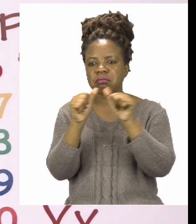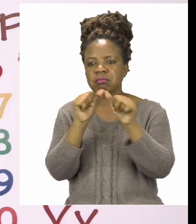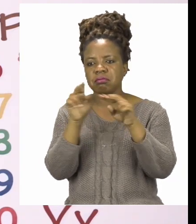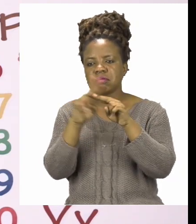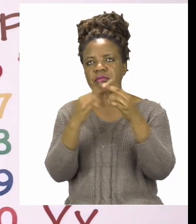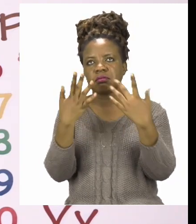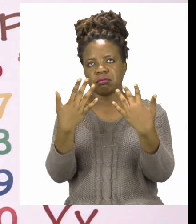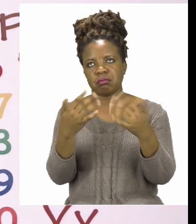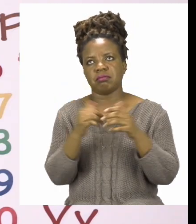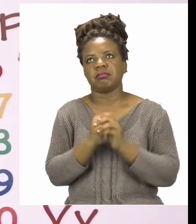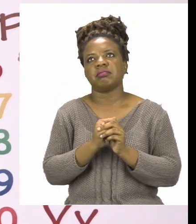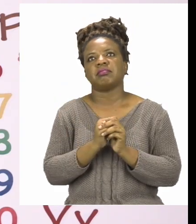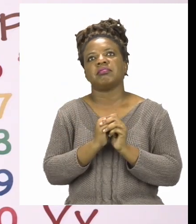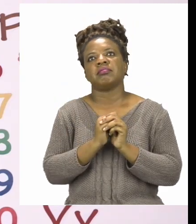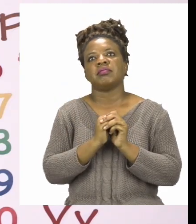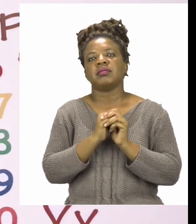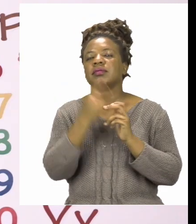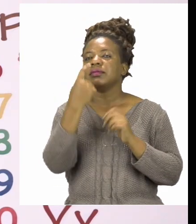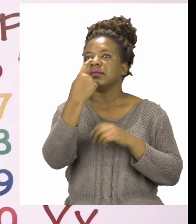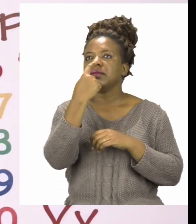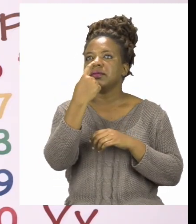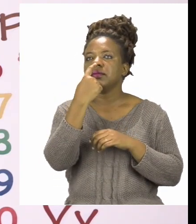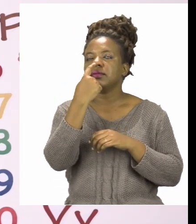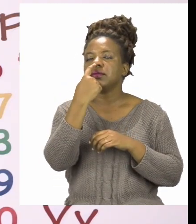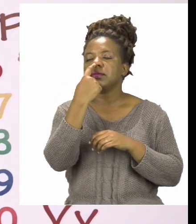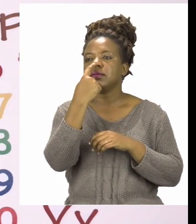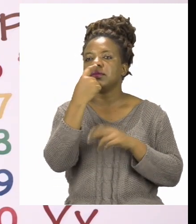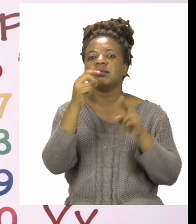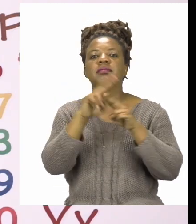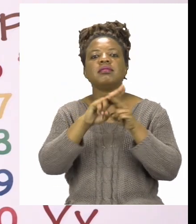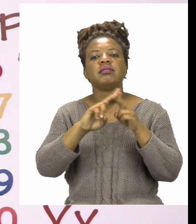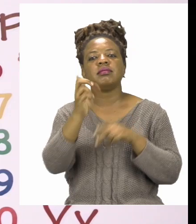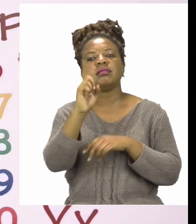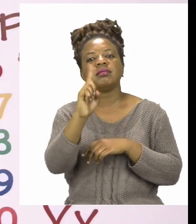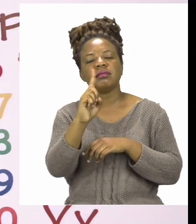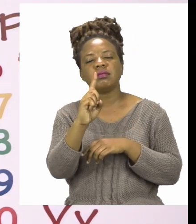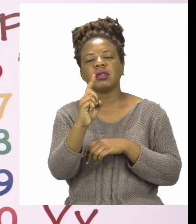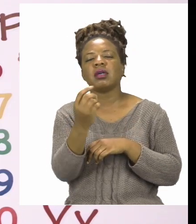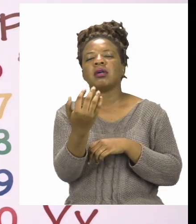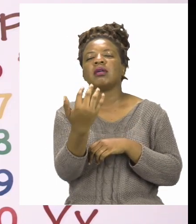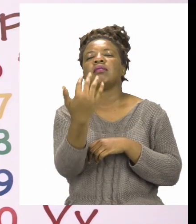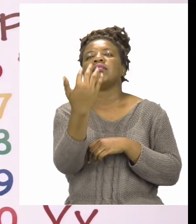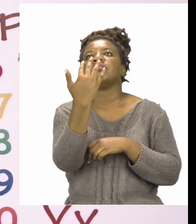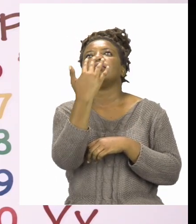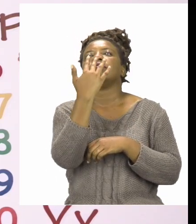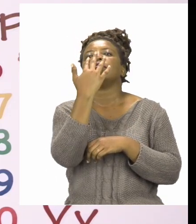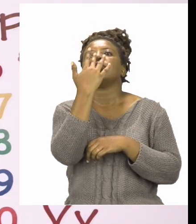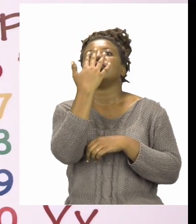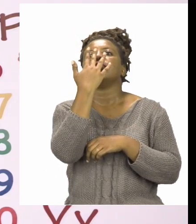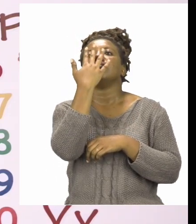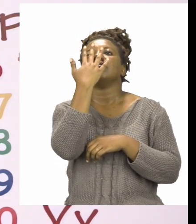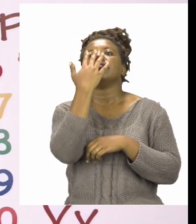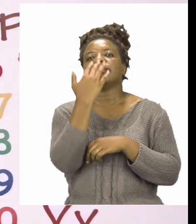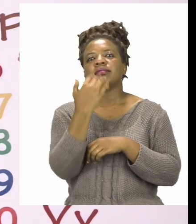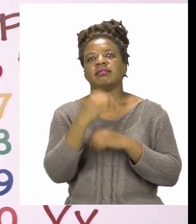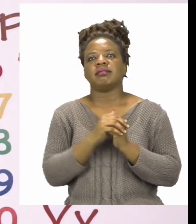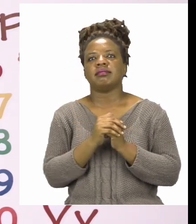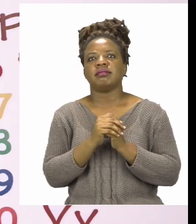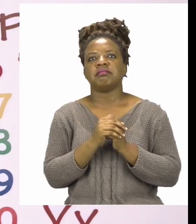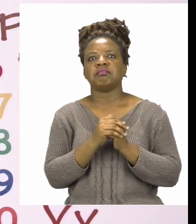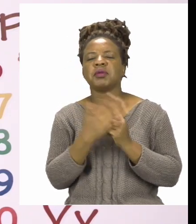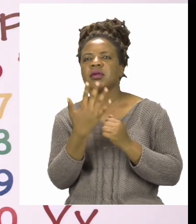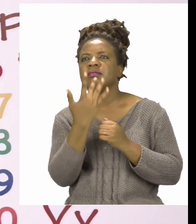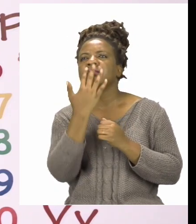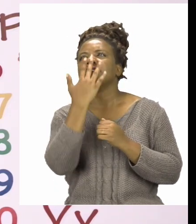is used to smell. You can smell good smells. They're called scents. And if you smell a